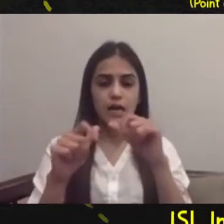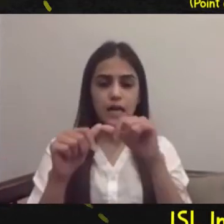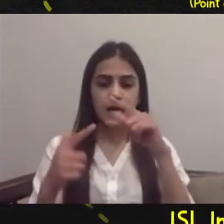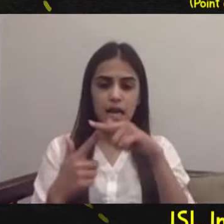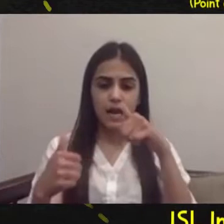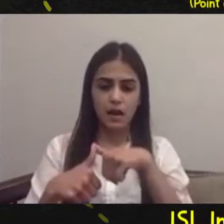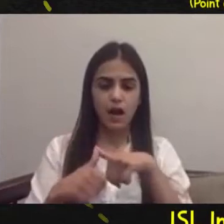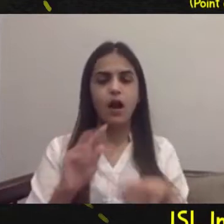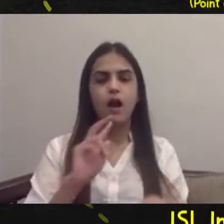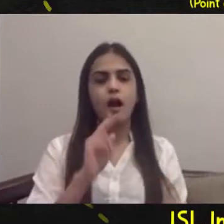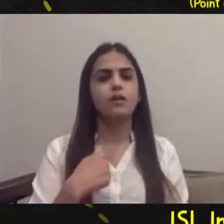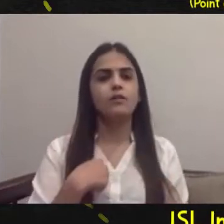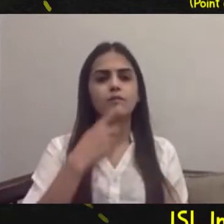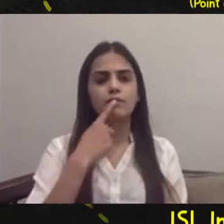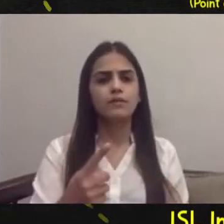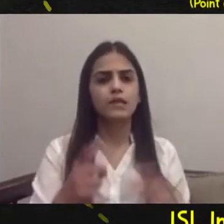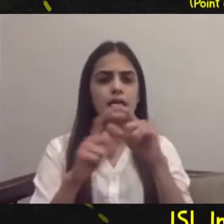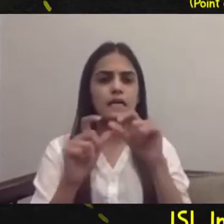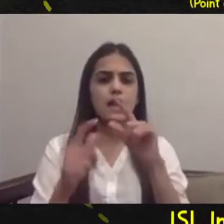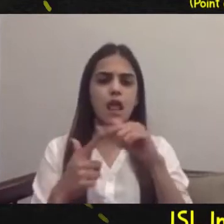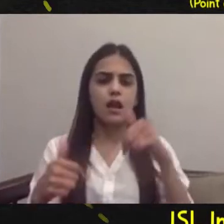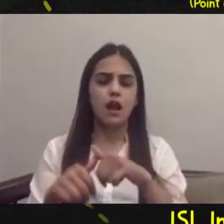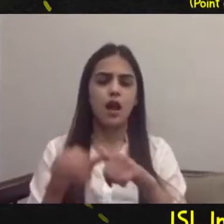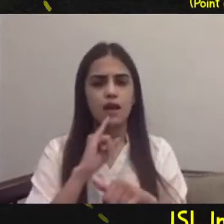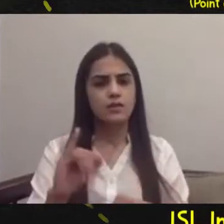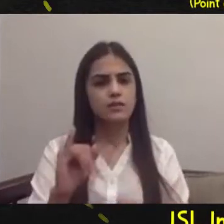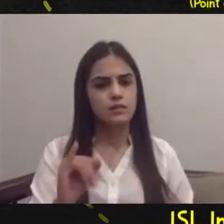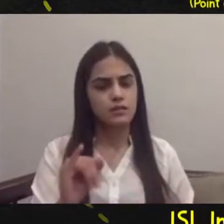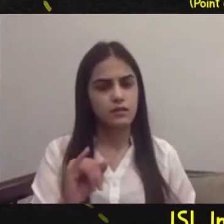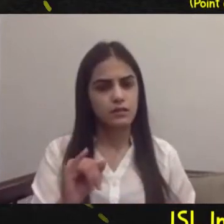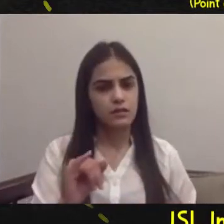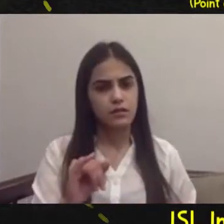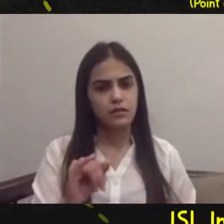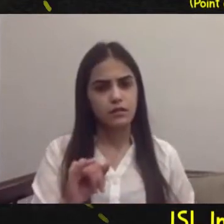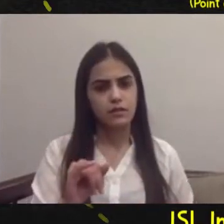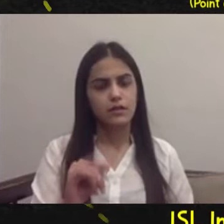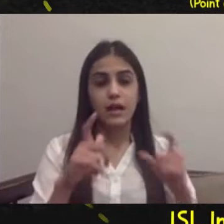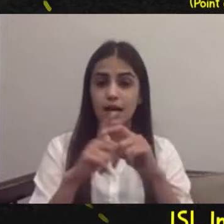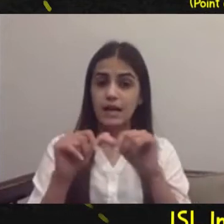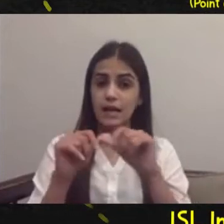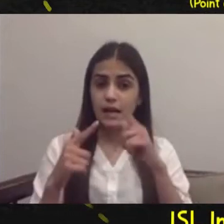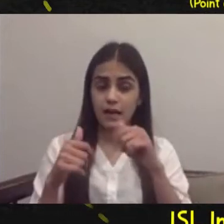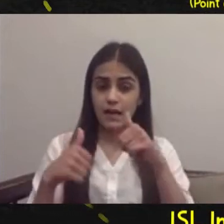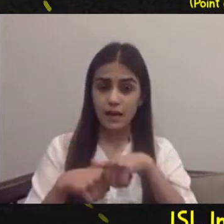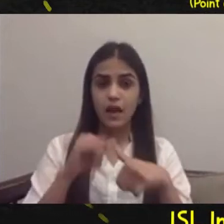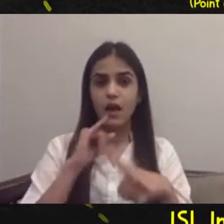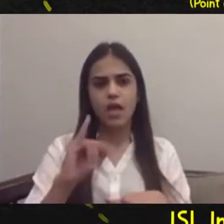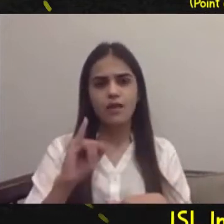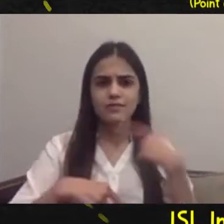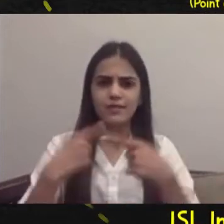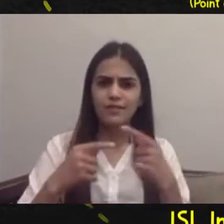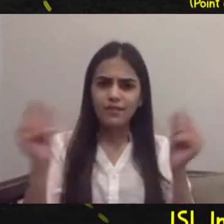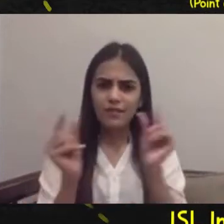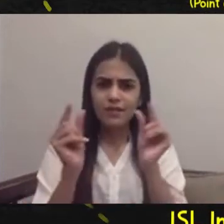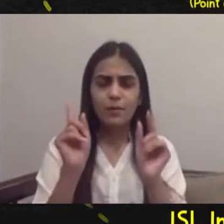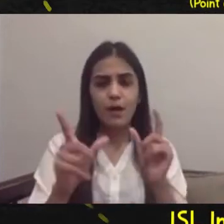we typically say data is. The data is telling us that. The data is showing us that. We never say the